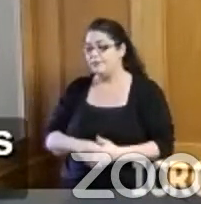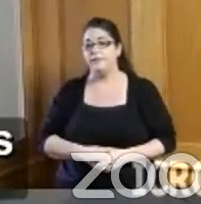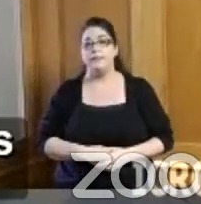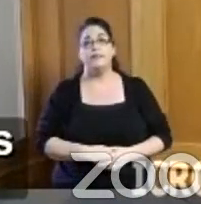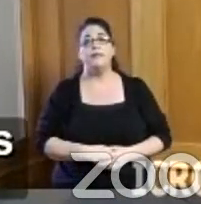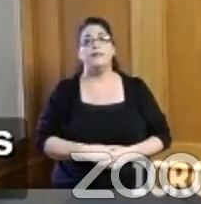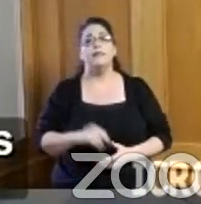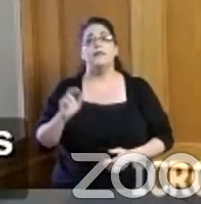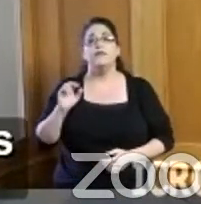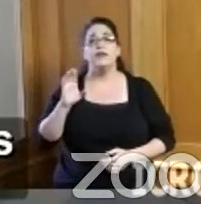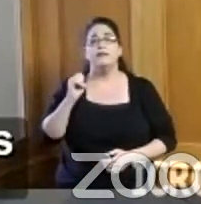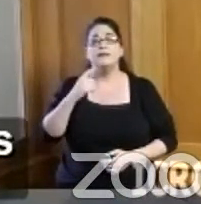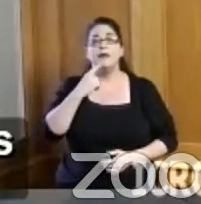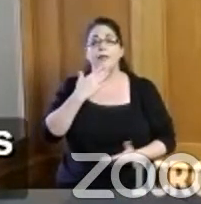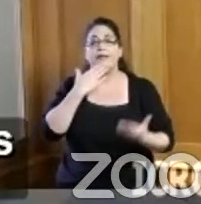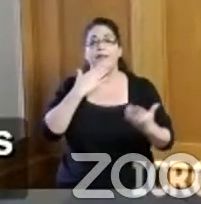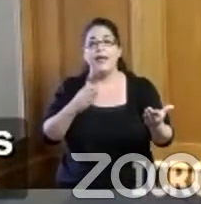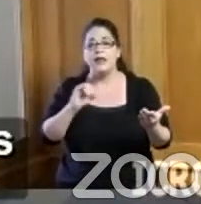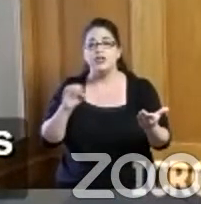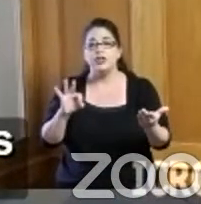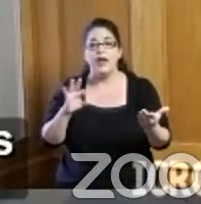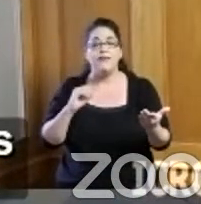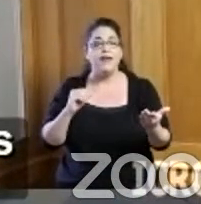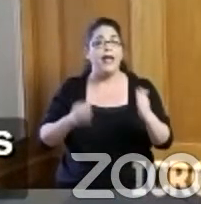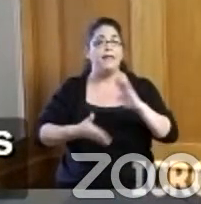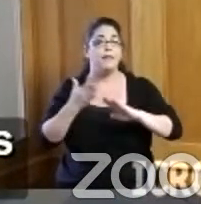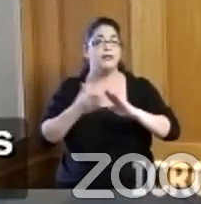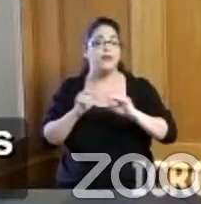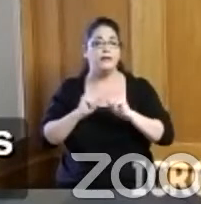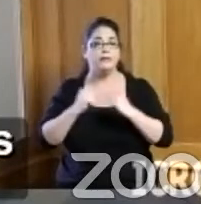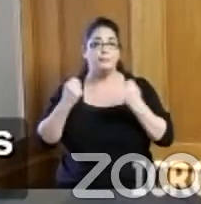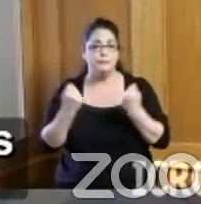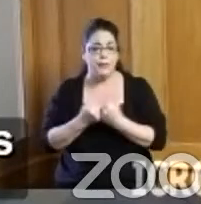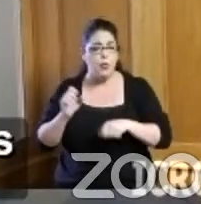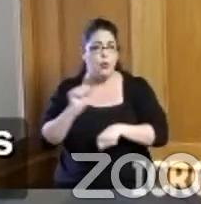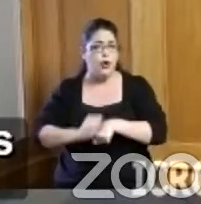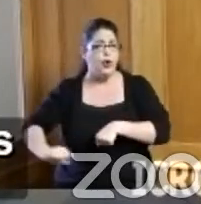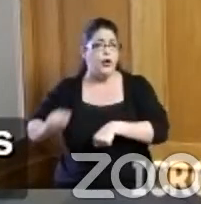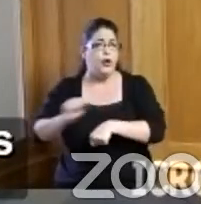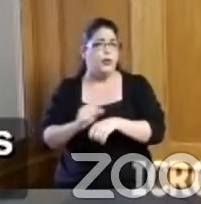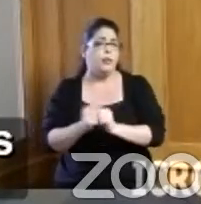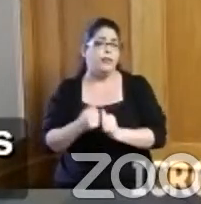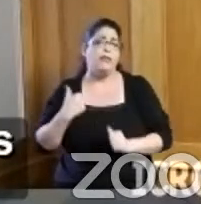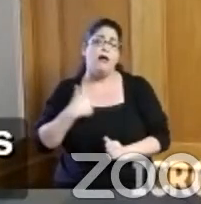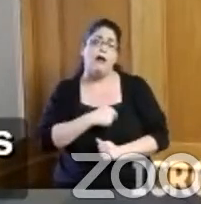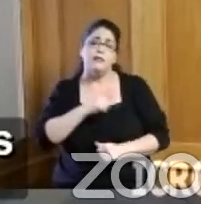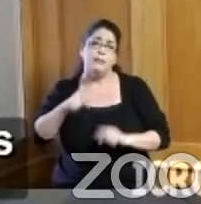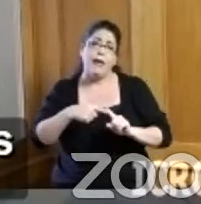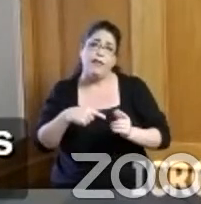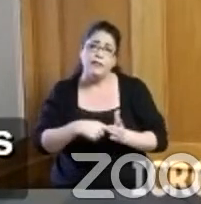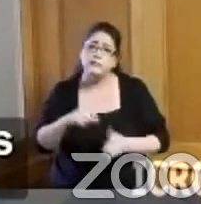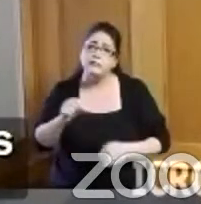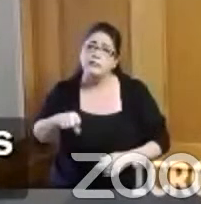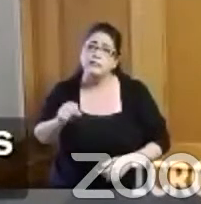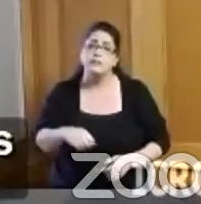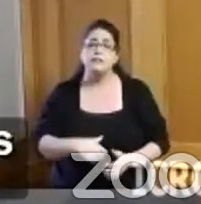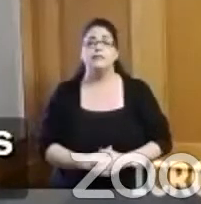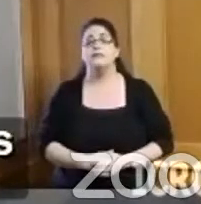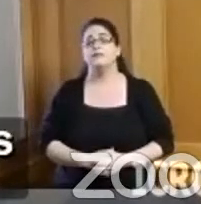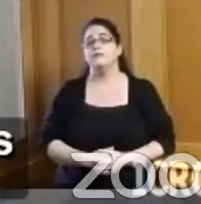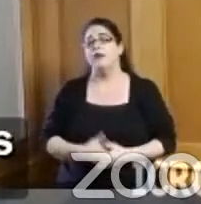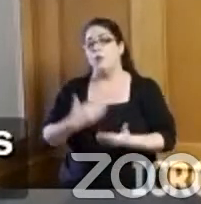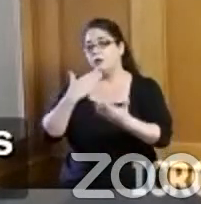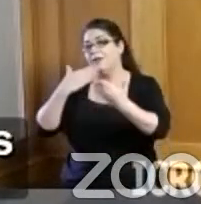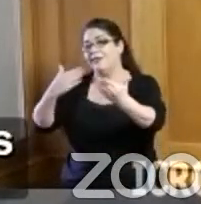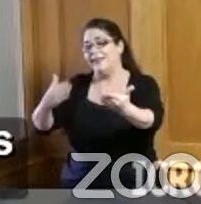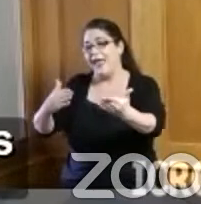to thank Jeff and the administration working hard with us on this. I want to thank my board